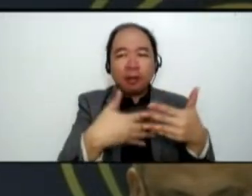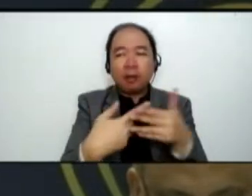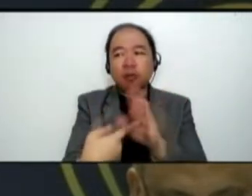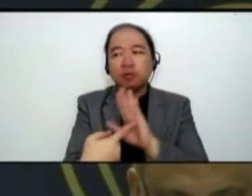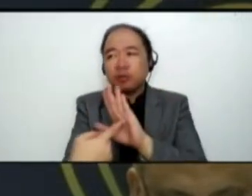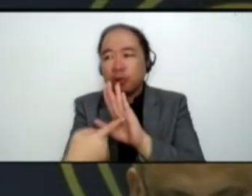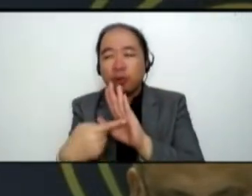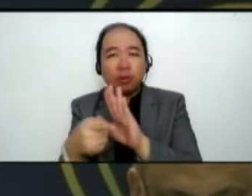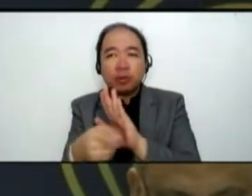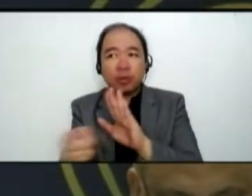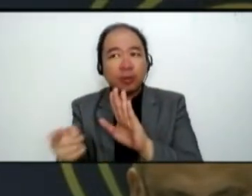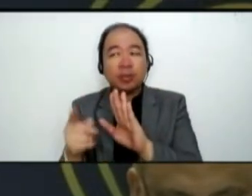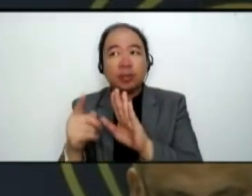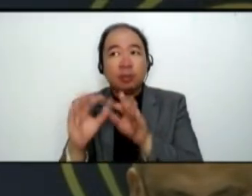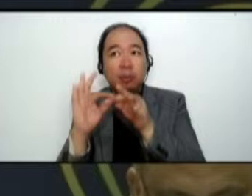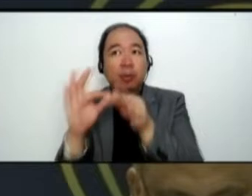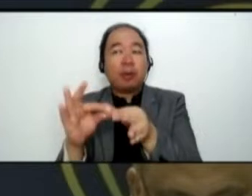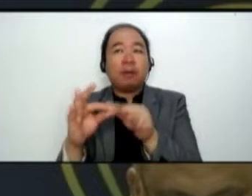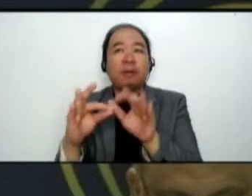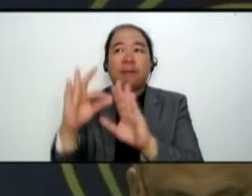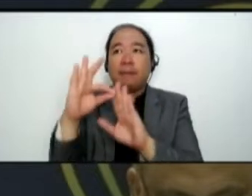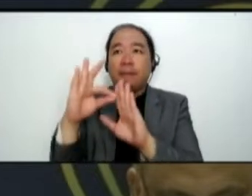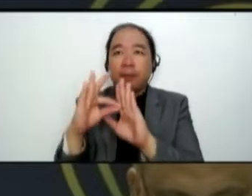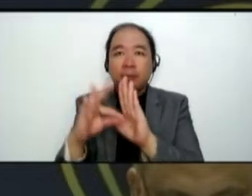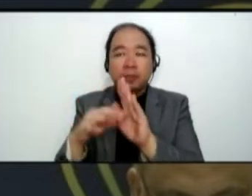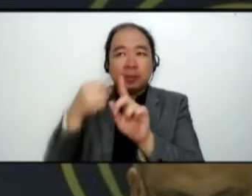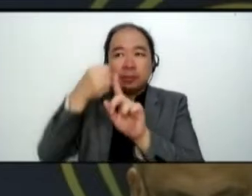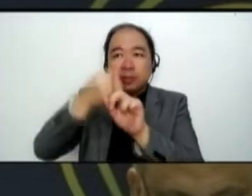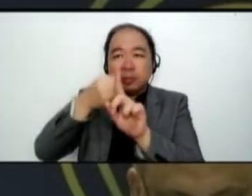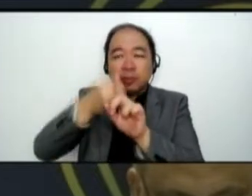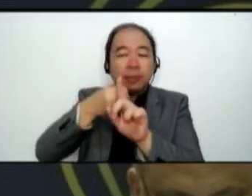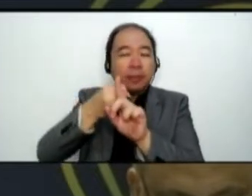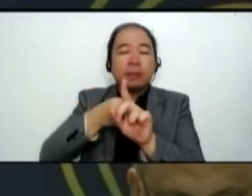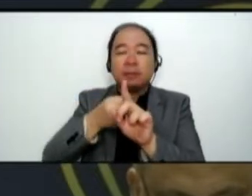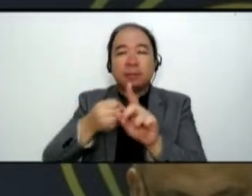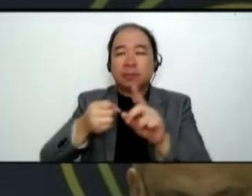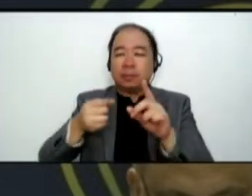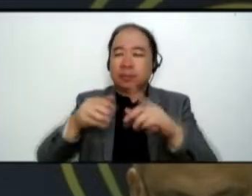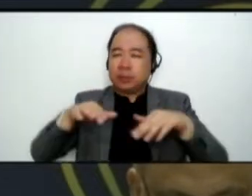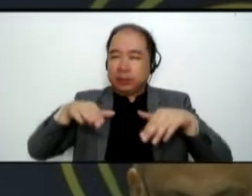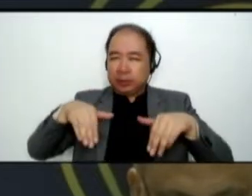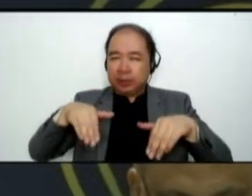that for policy advocacy of what are the impacts of